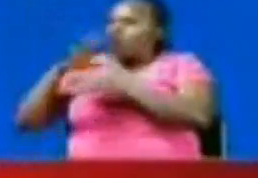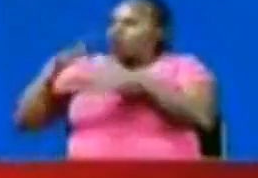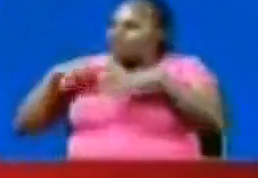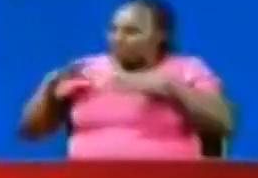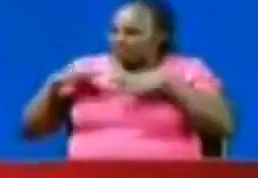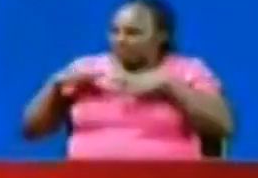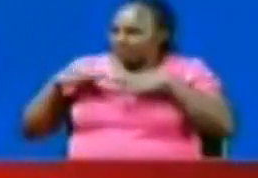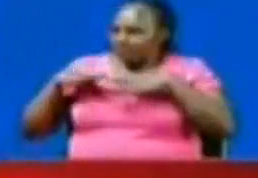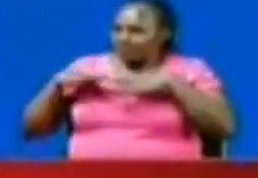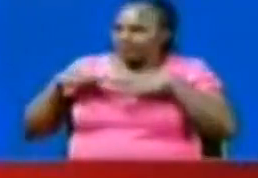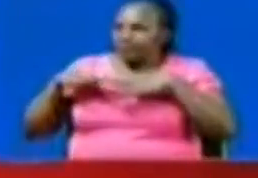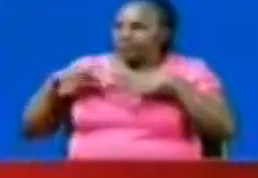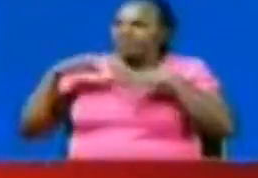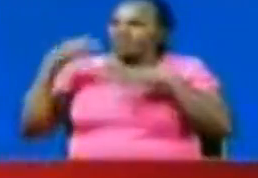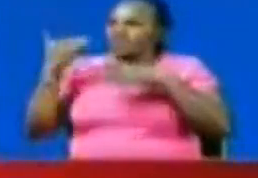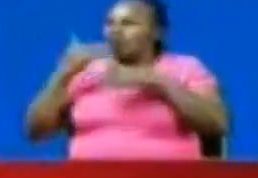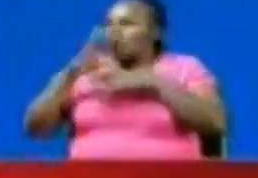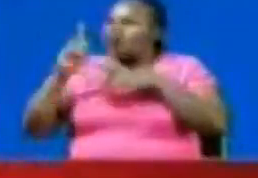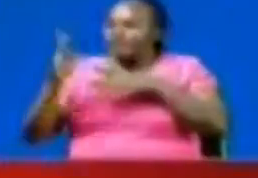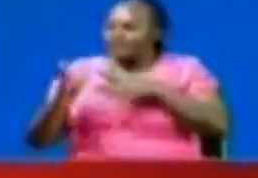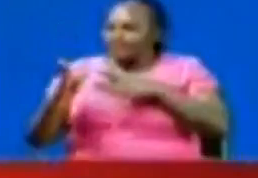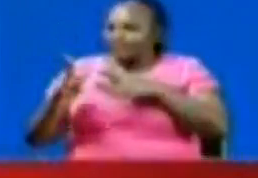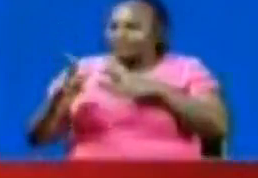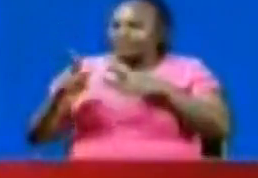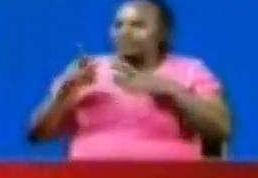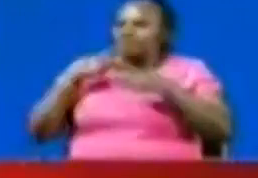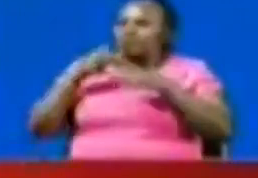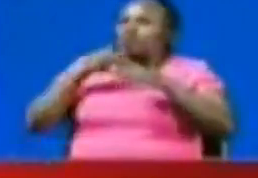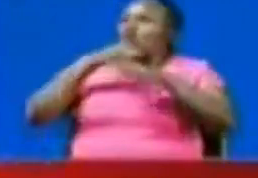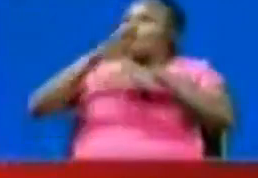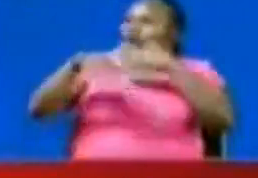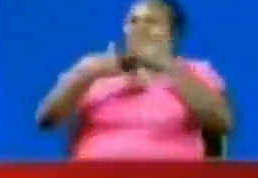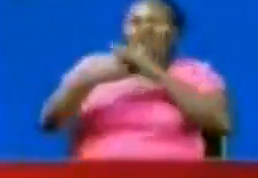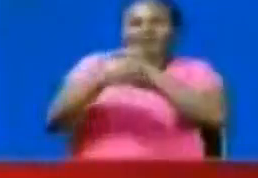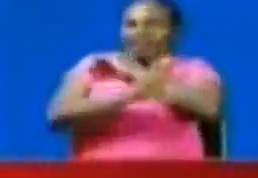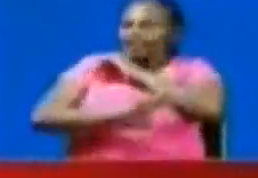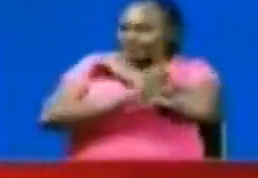every single citizen of our republic. Yeah?